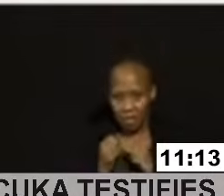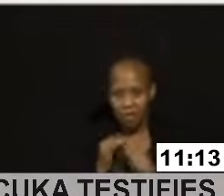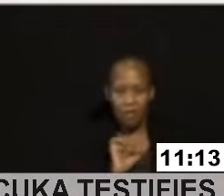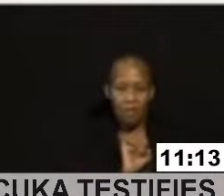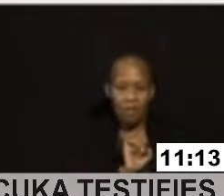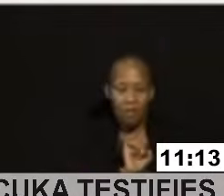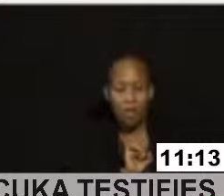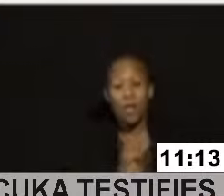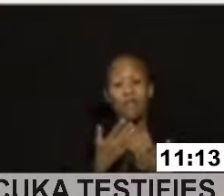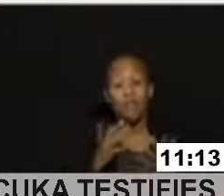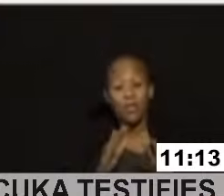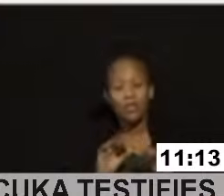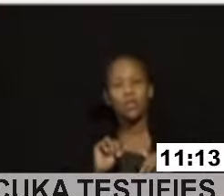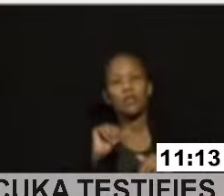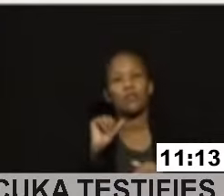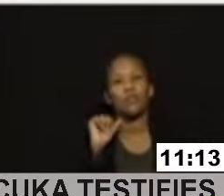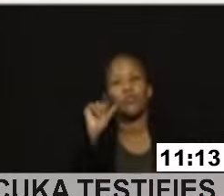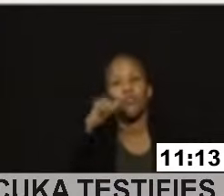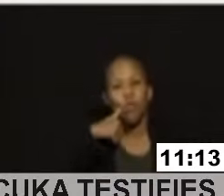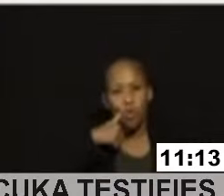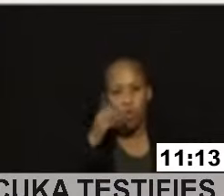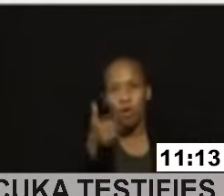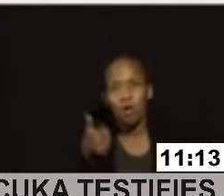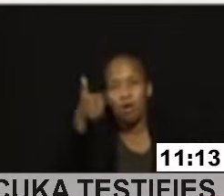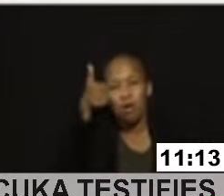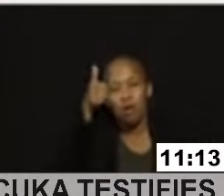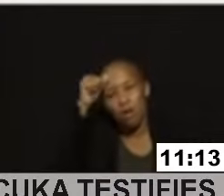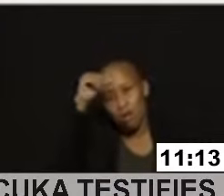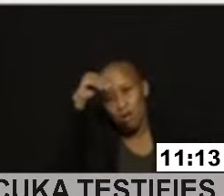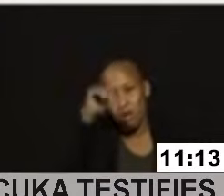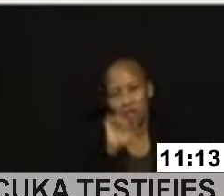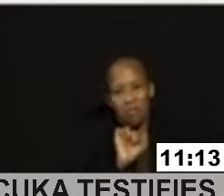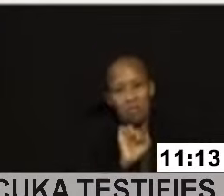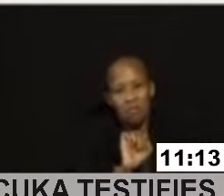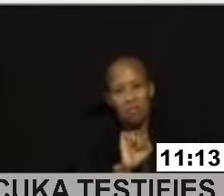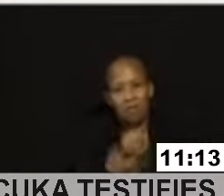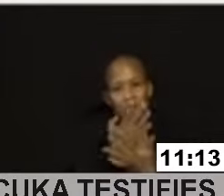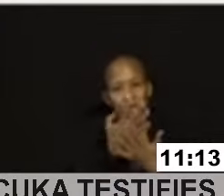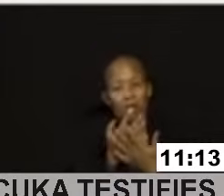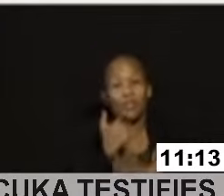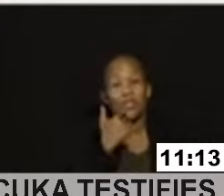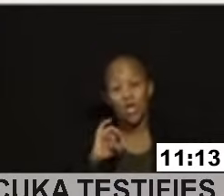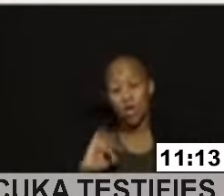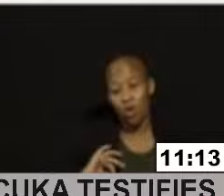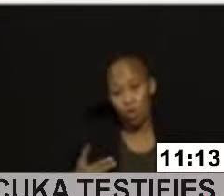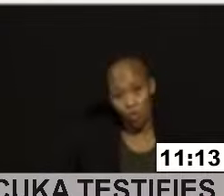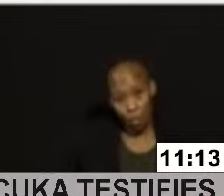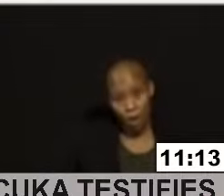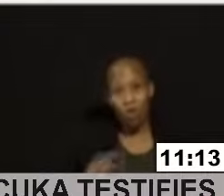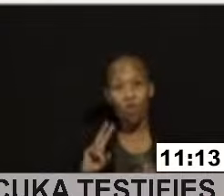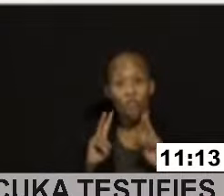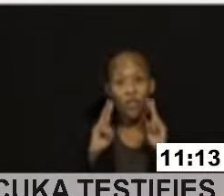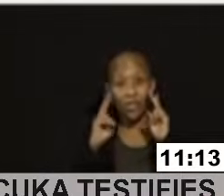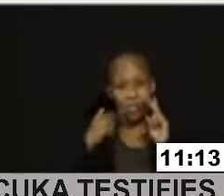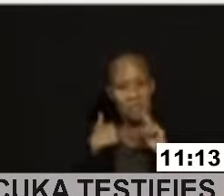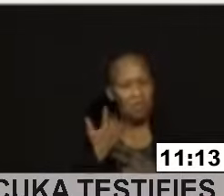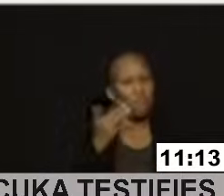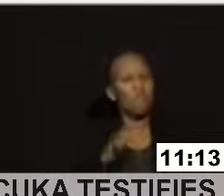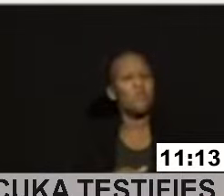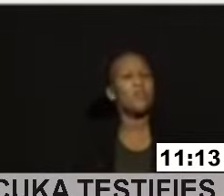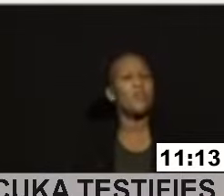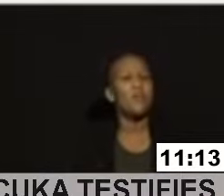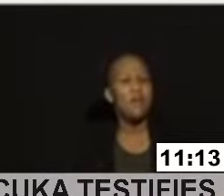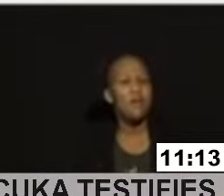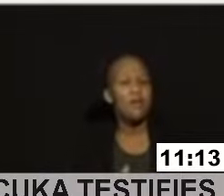informed by the head of the prison that the woman who had visited me had died.